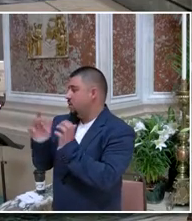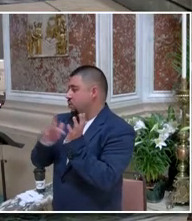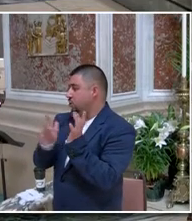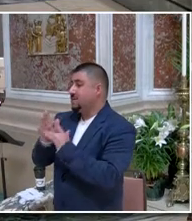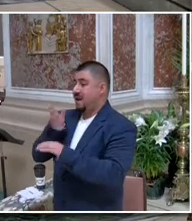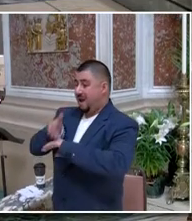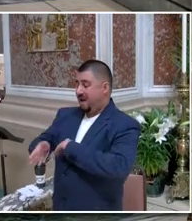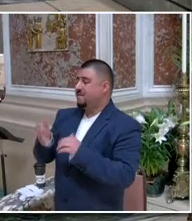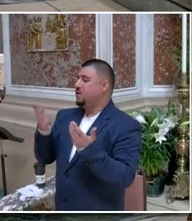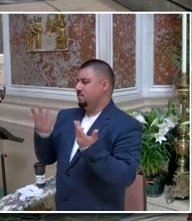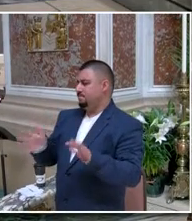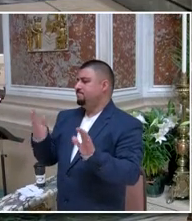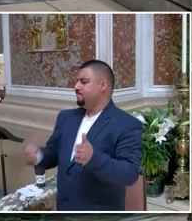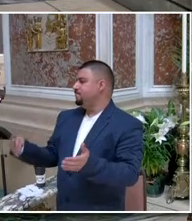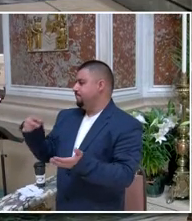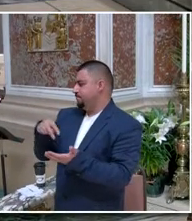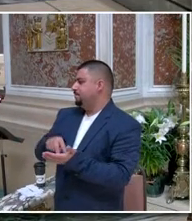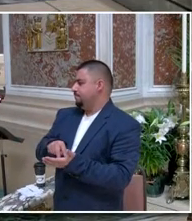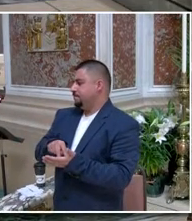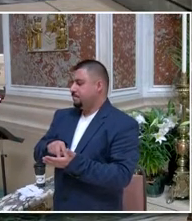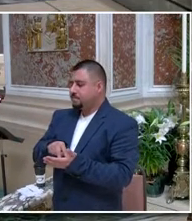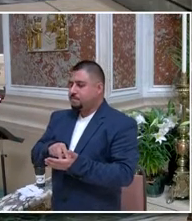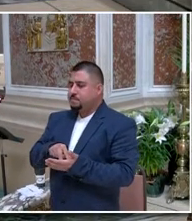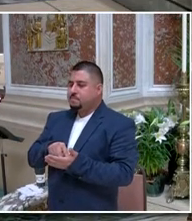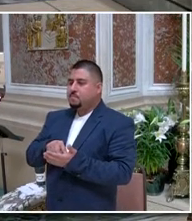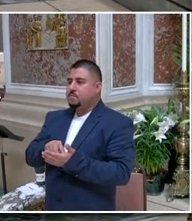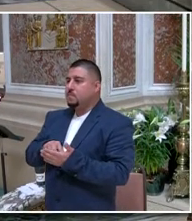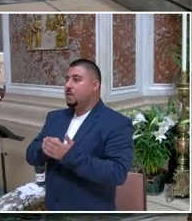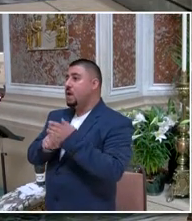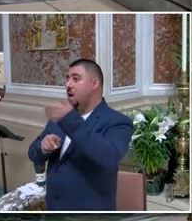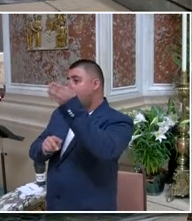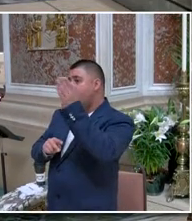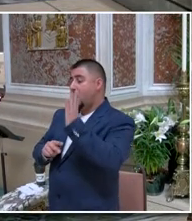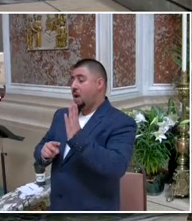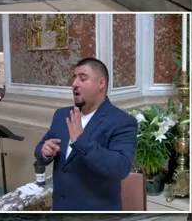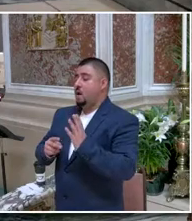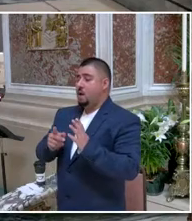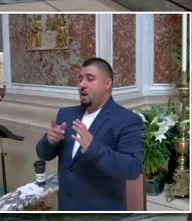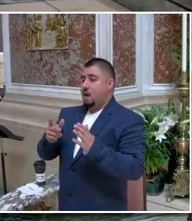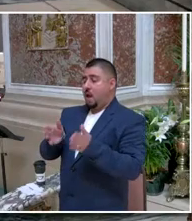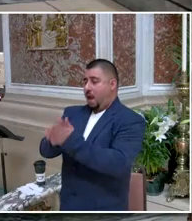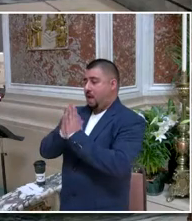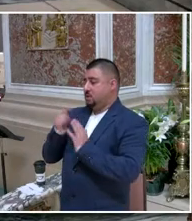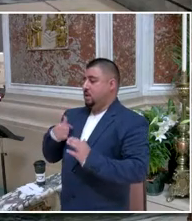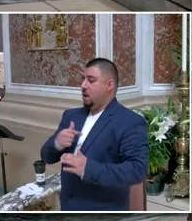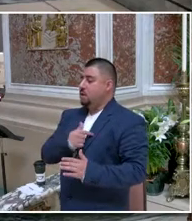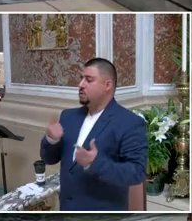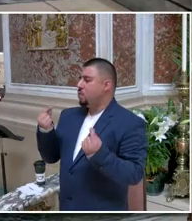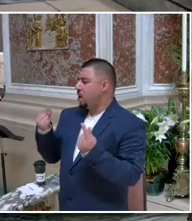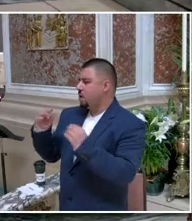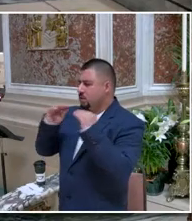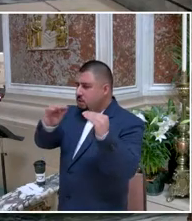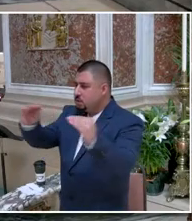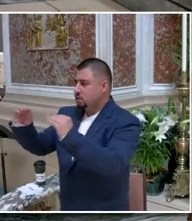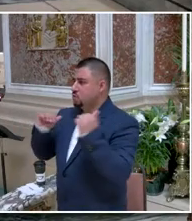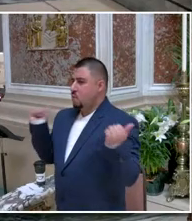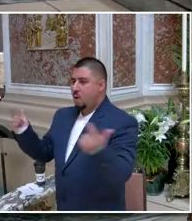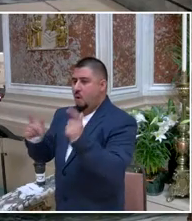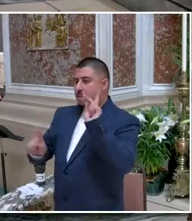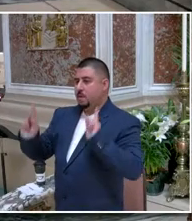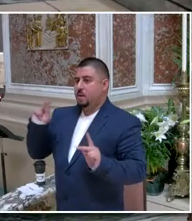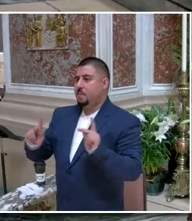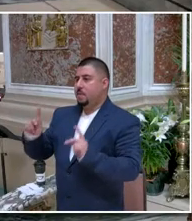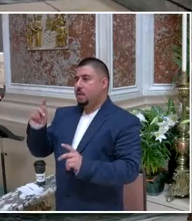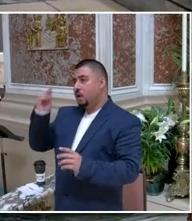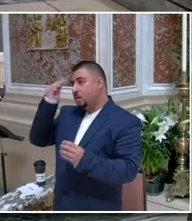from the dead. He commissioned us to preach to the people and testify that